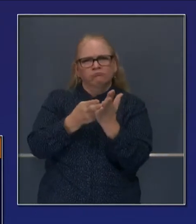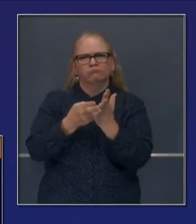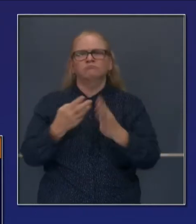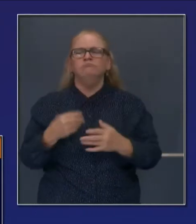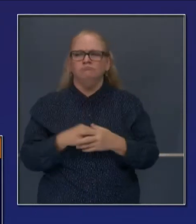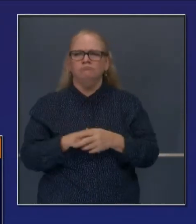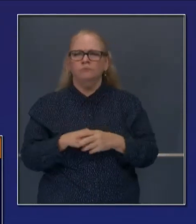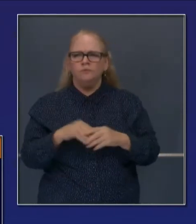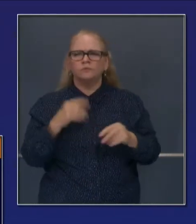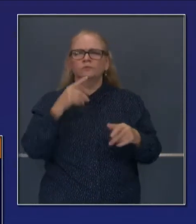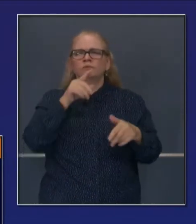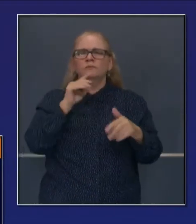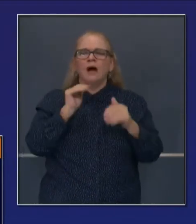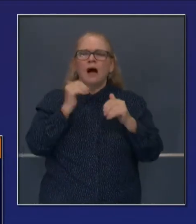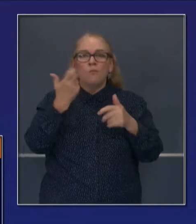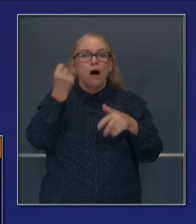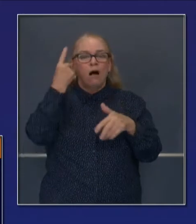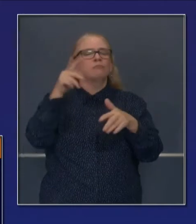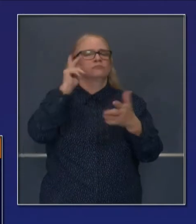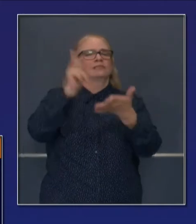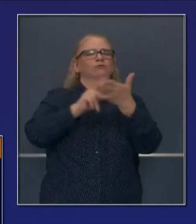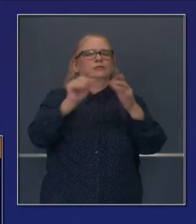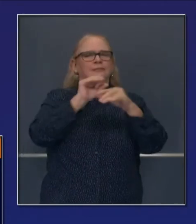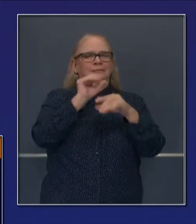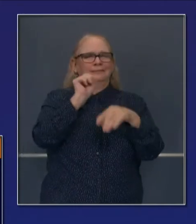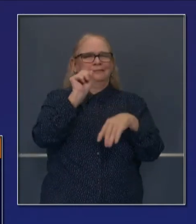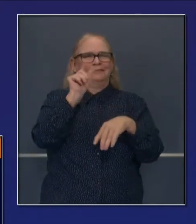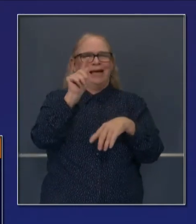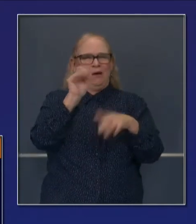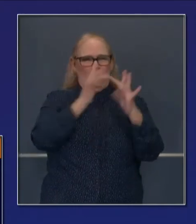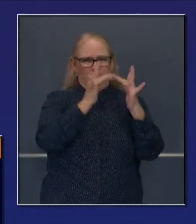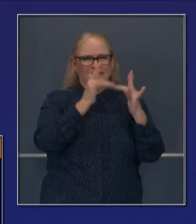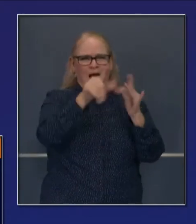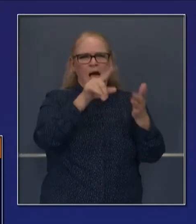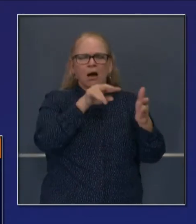see prompts on some of our other state websites, including the